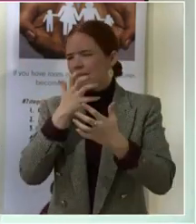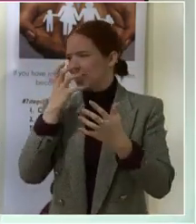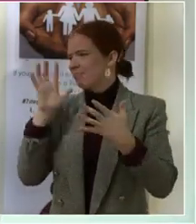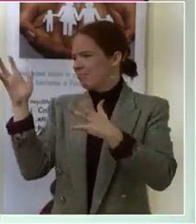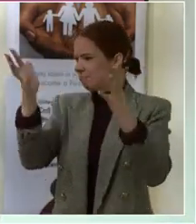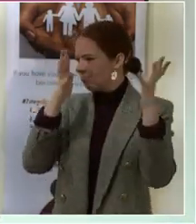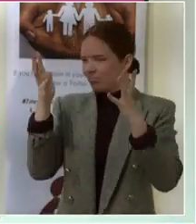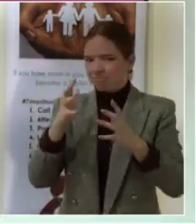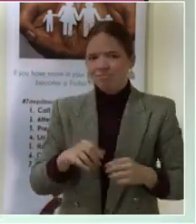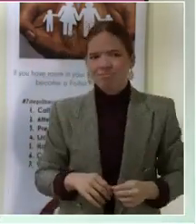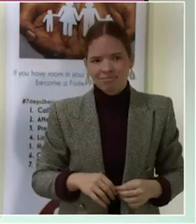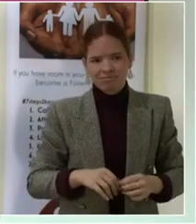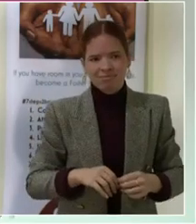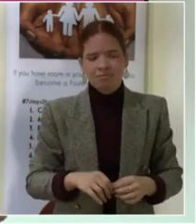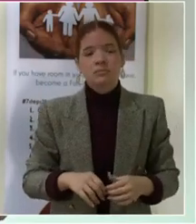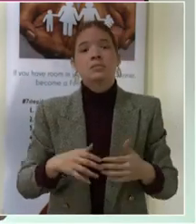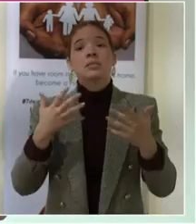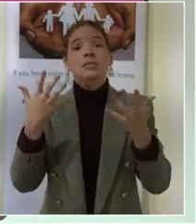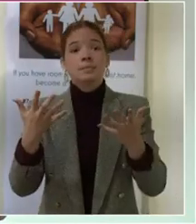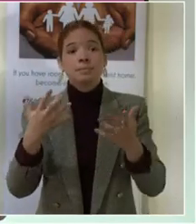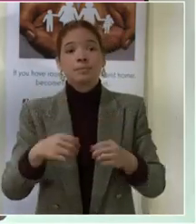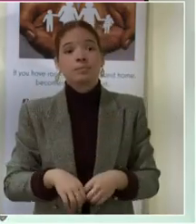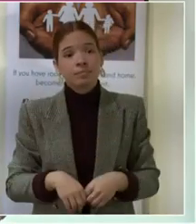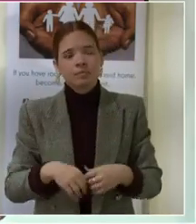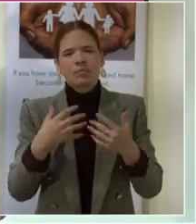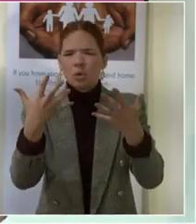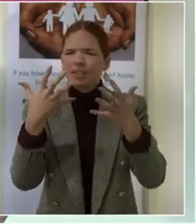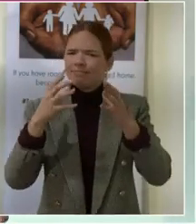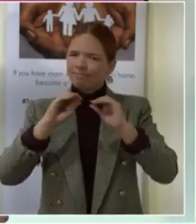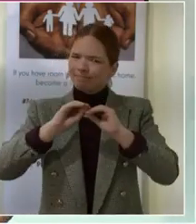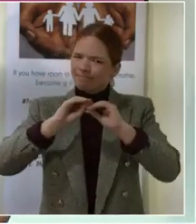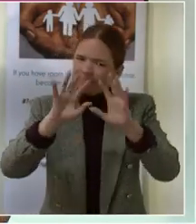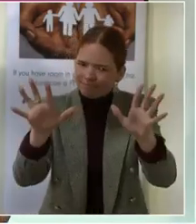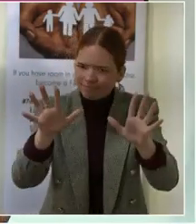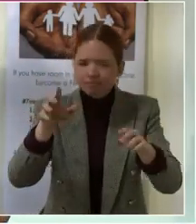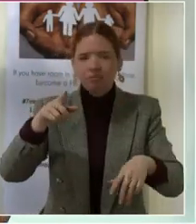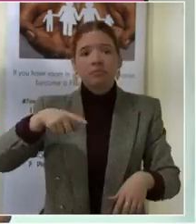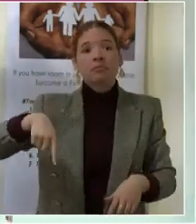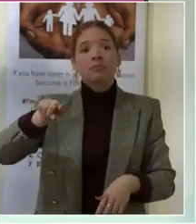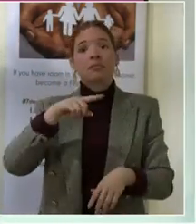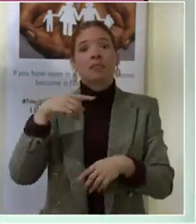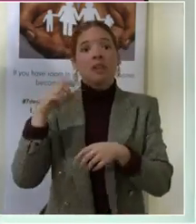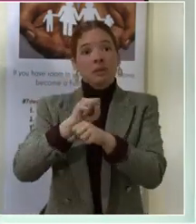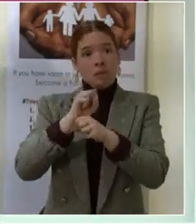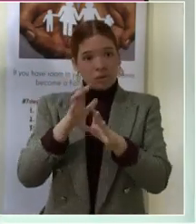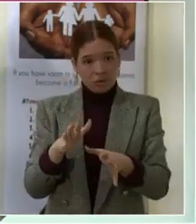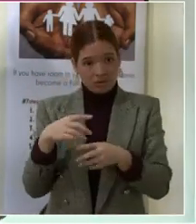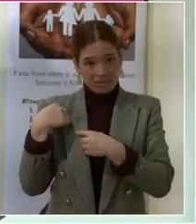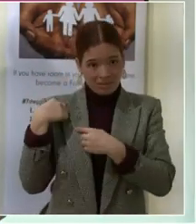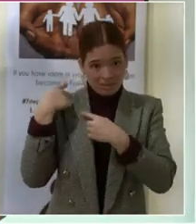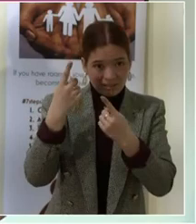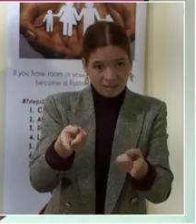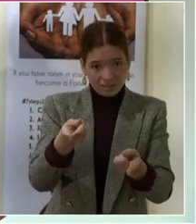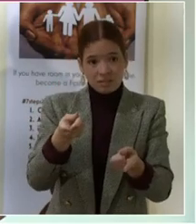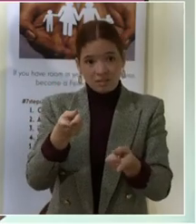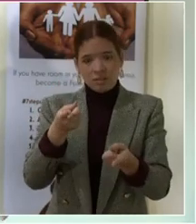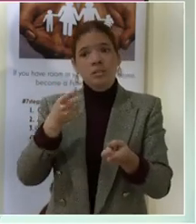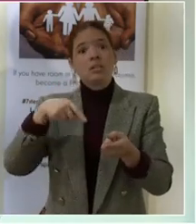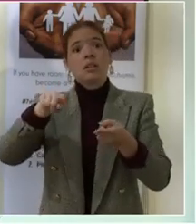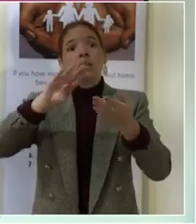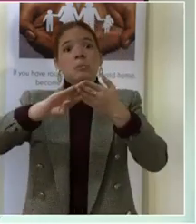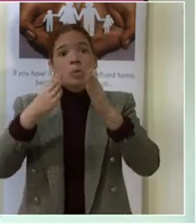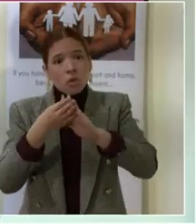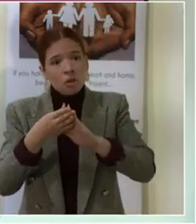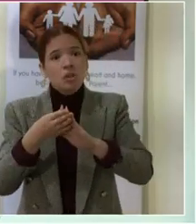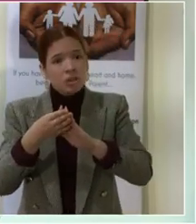One of the things that has been abundantly clear through the work of OGVP and ONES is that it takes a community to do this work. I